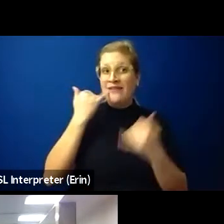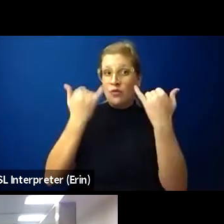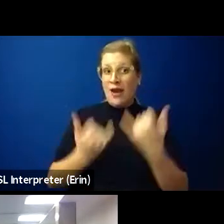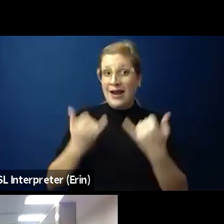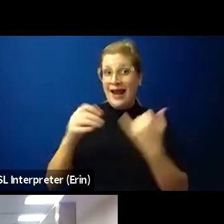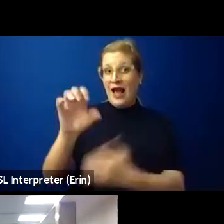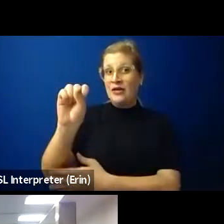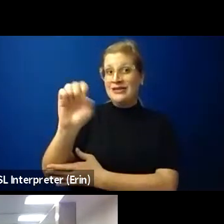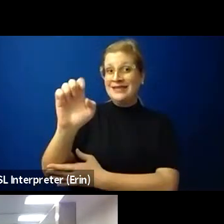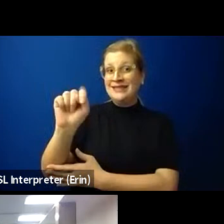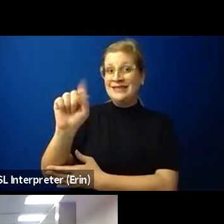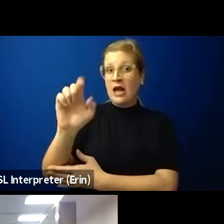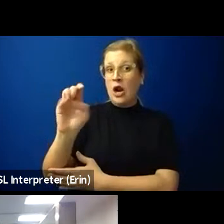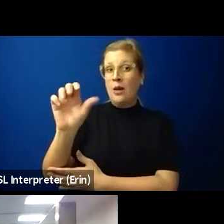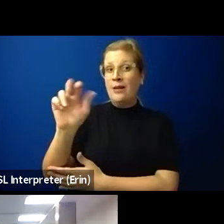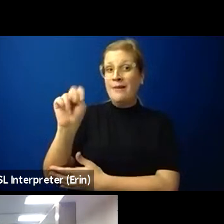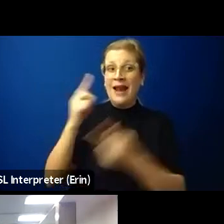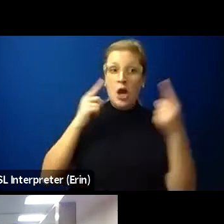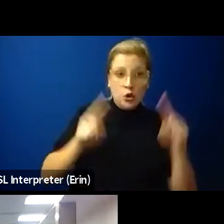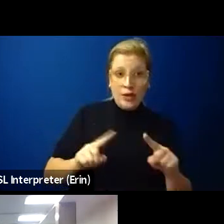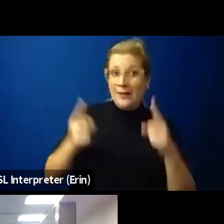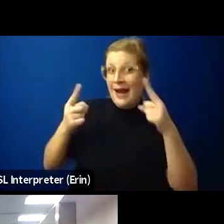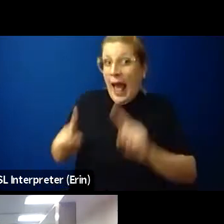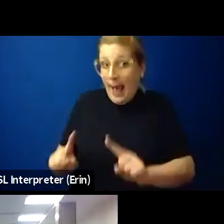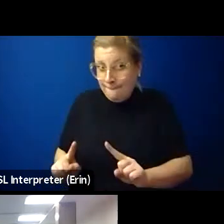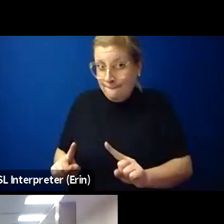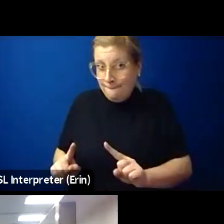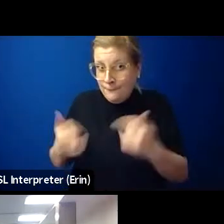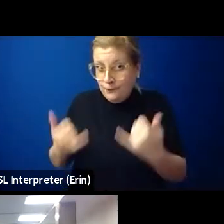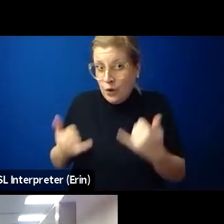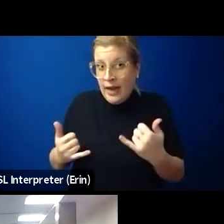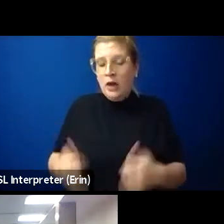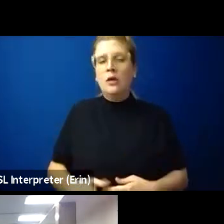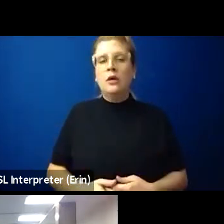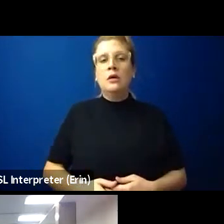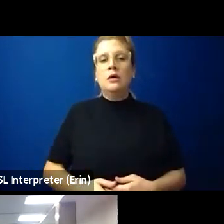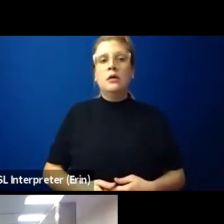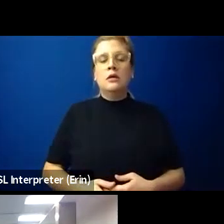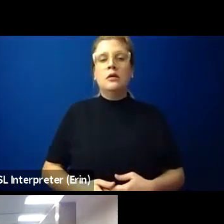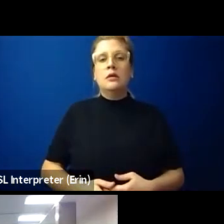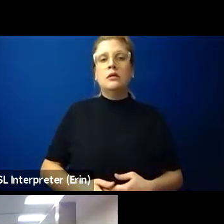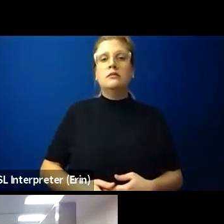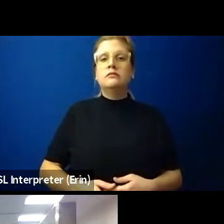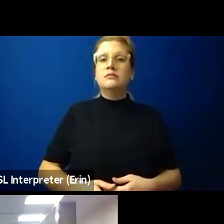in place. And so if there are things that have not been